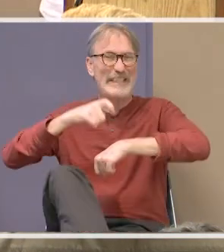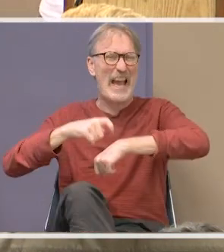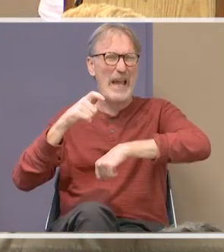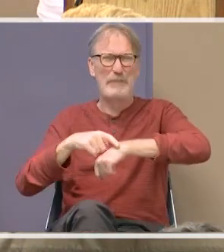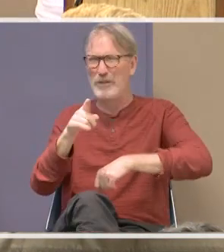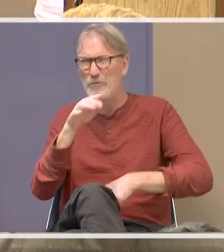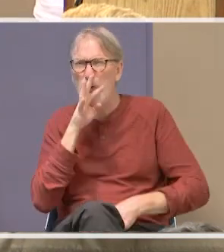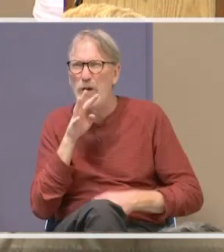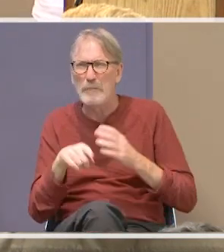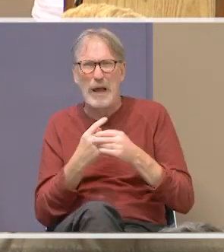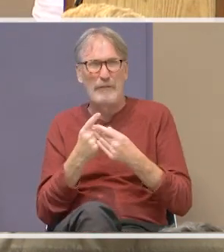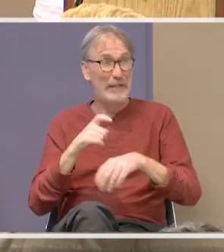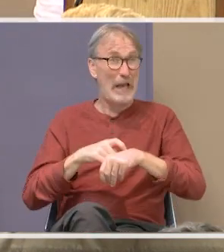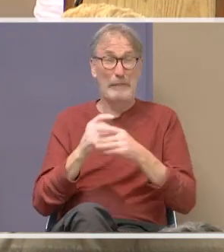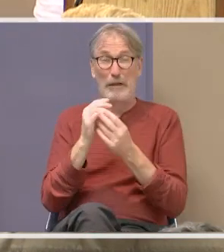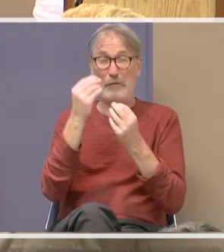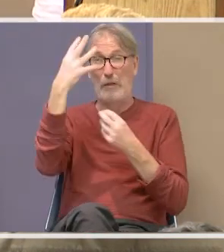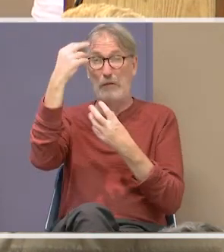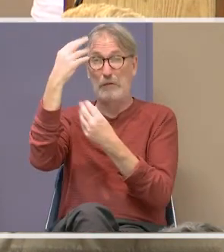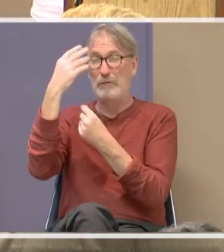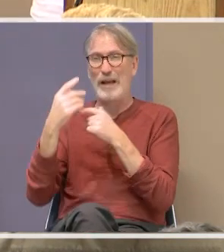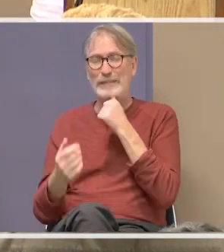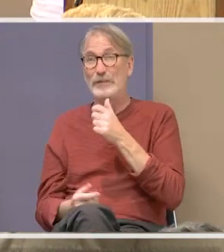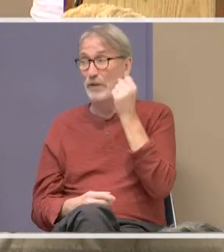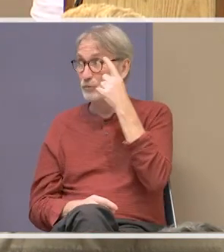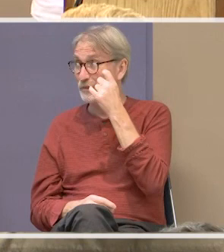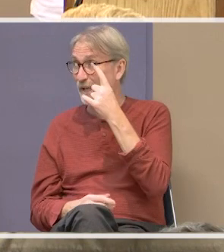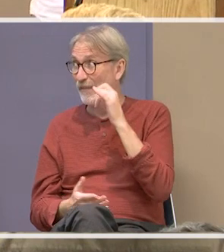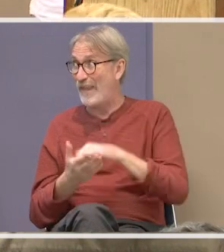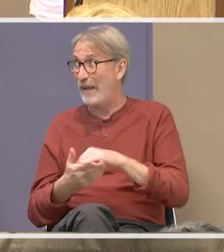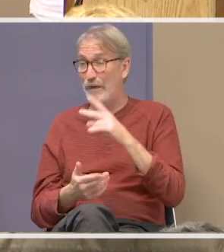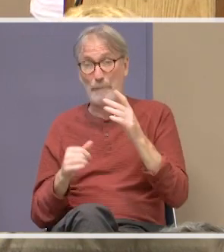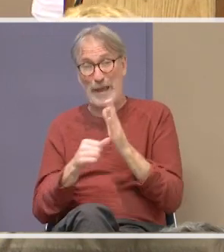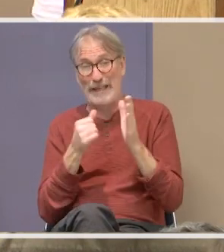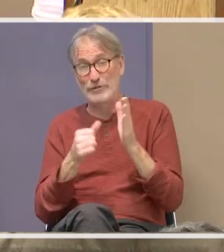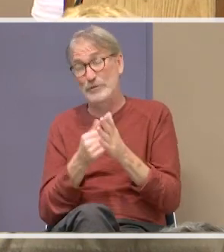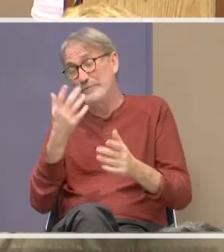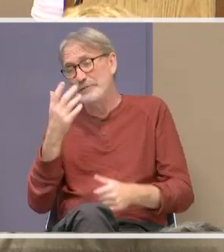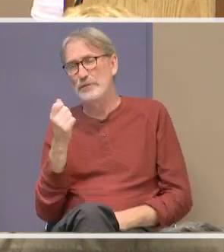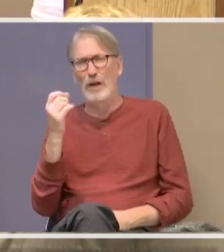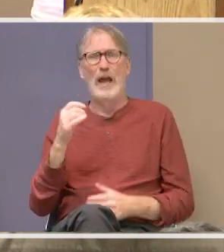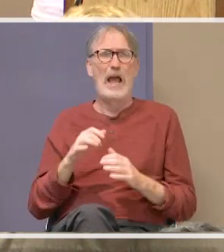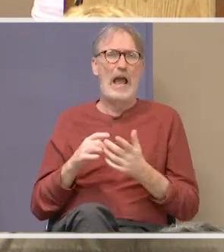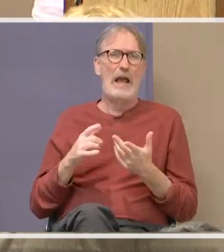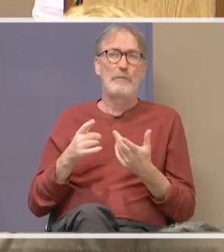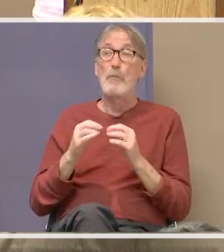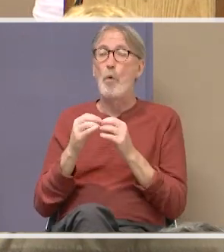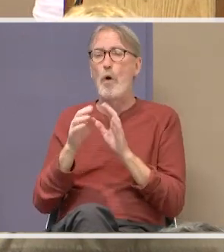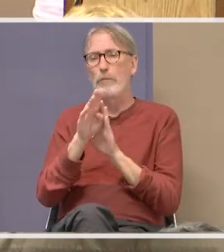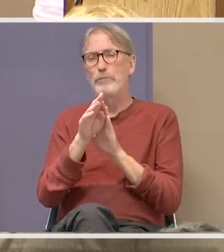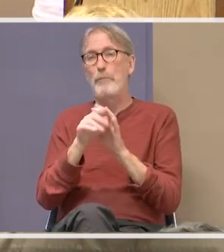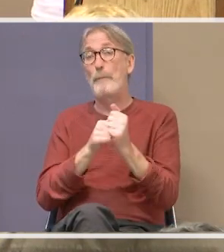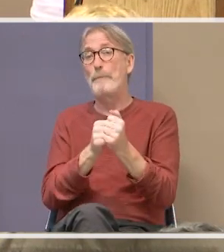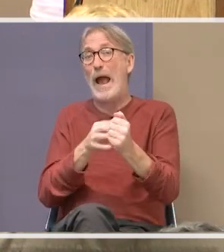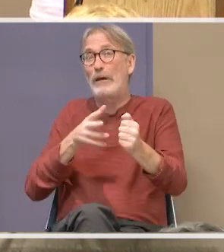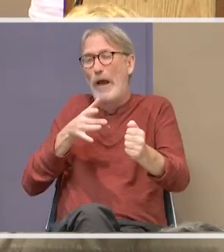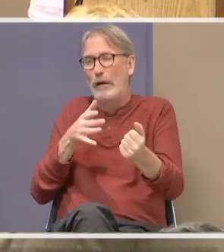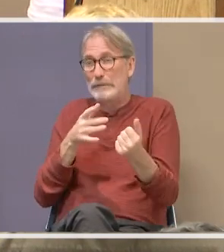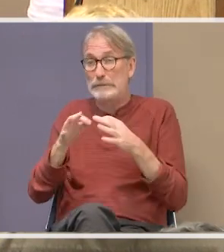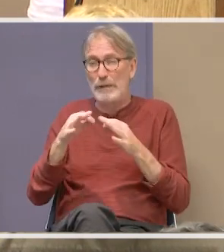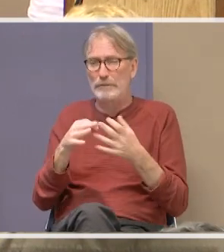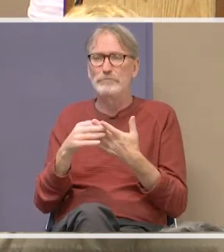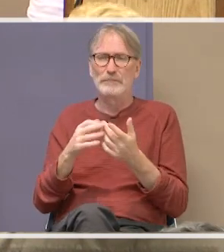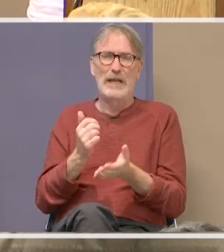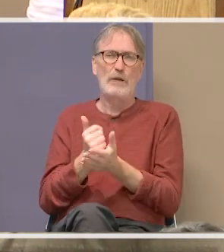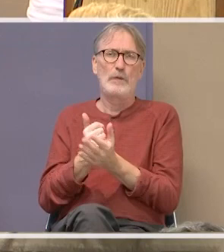timings. I just didn't quite understand that page. So, having a little more background about that would be helpful.